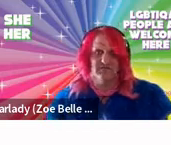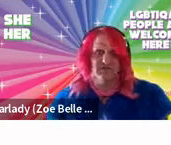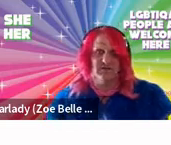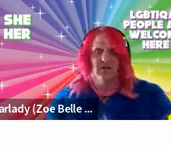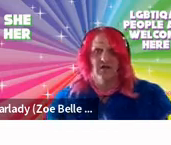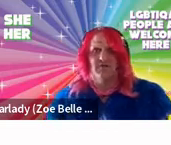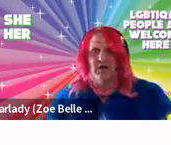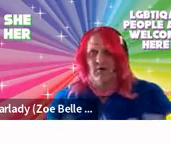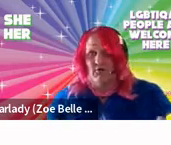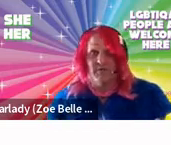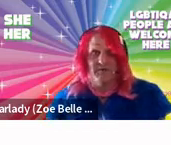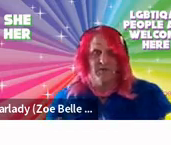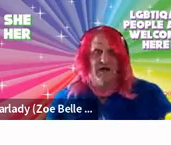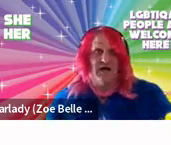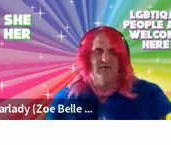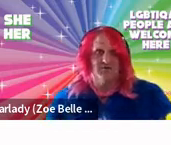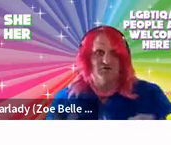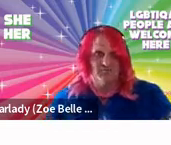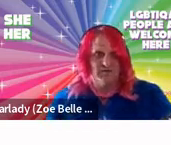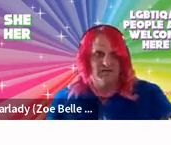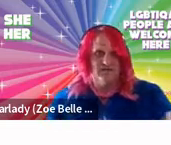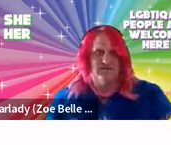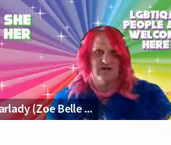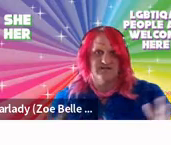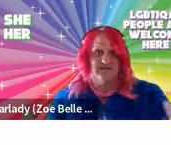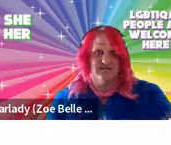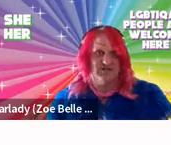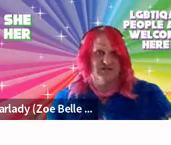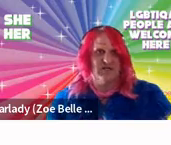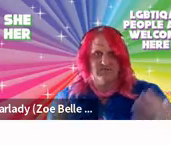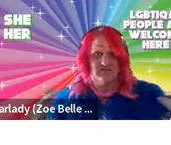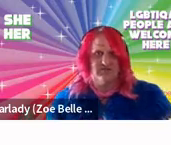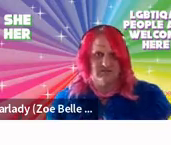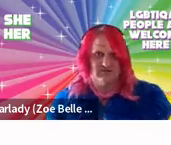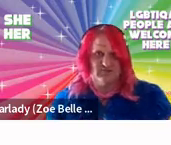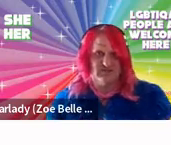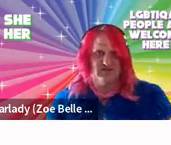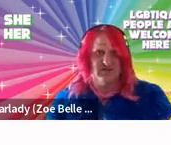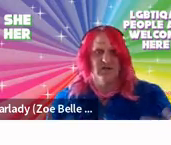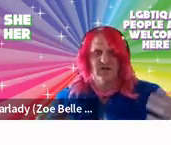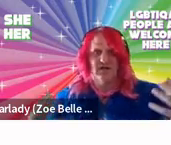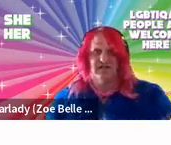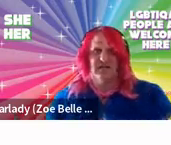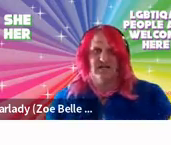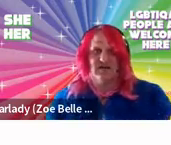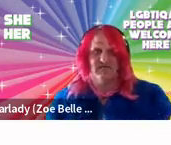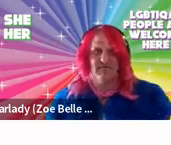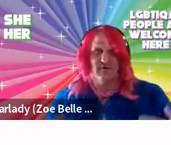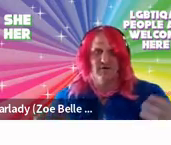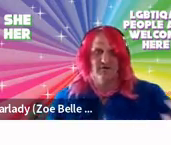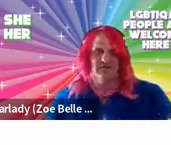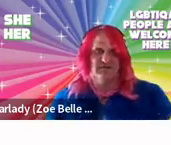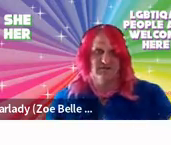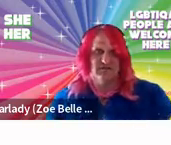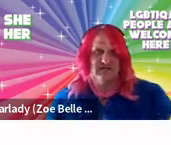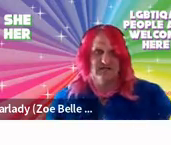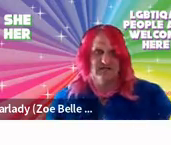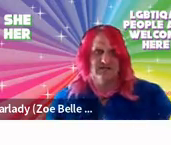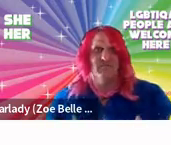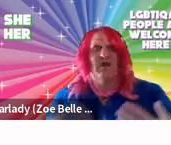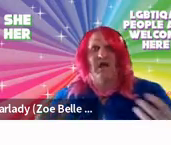belief or assumption that all people are or should be cisgender, which is cis-normativity, and taking that further